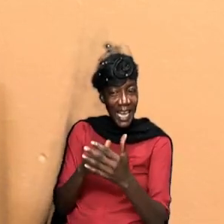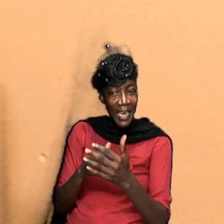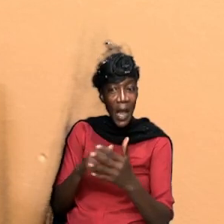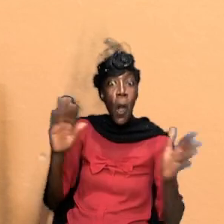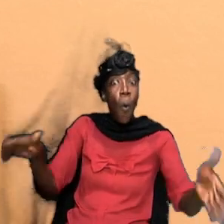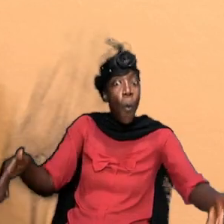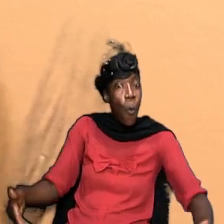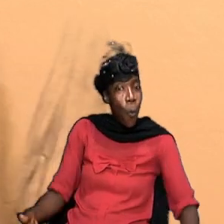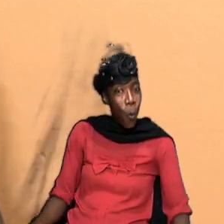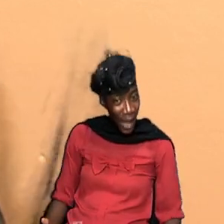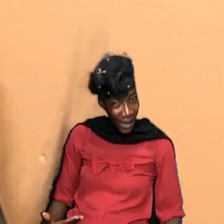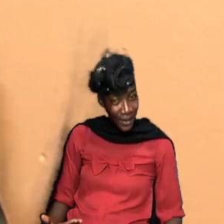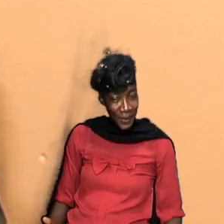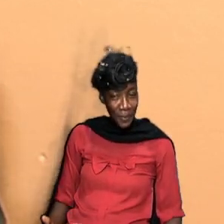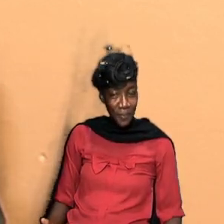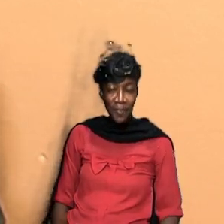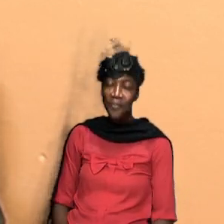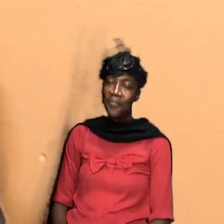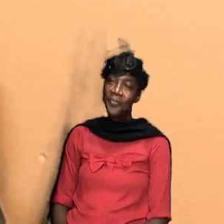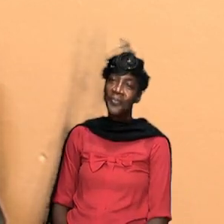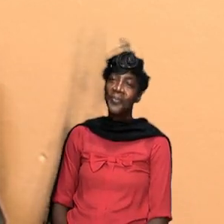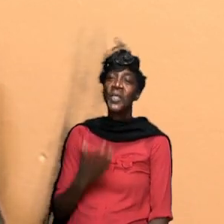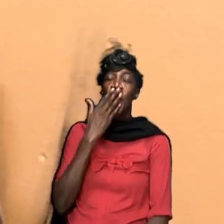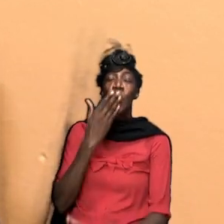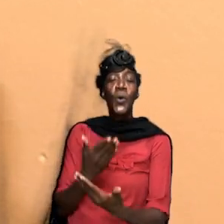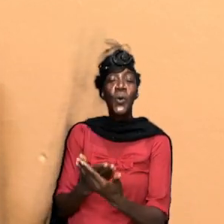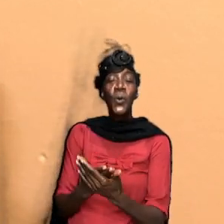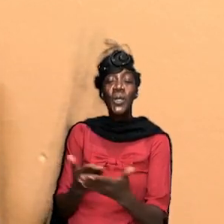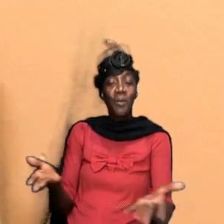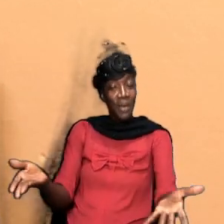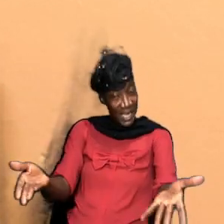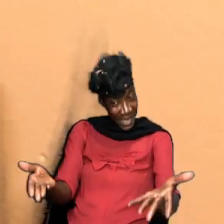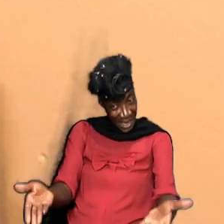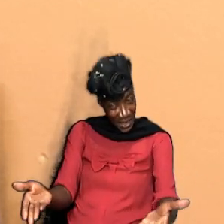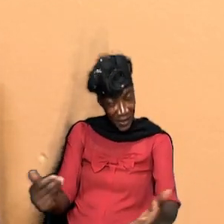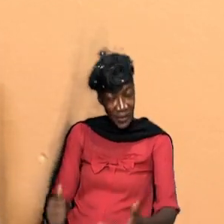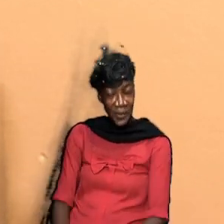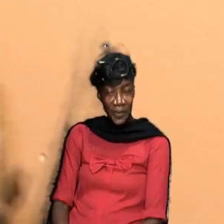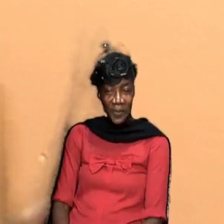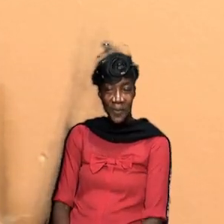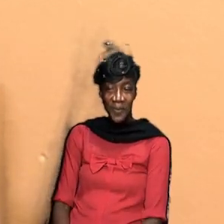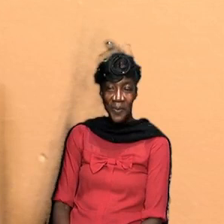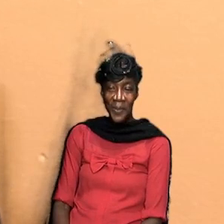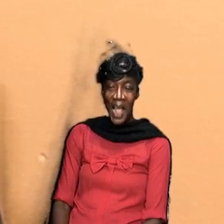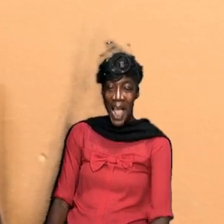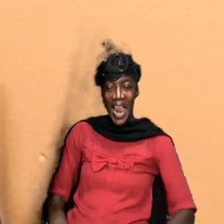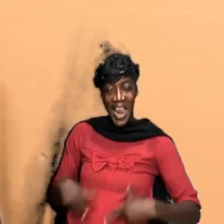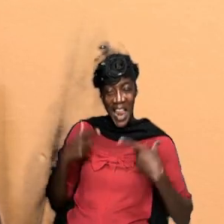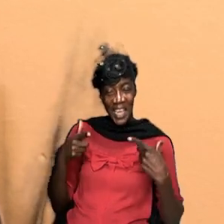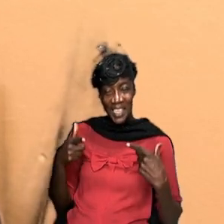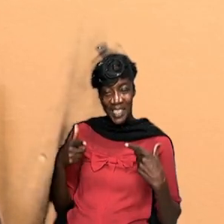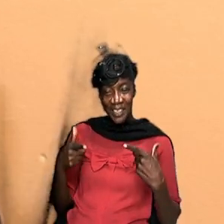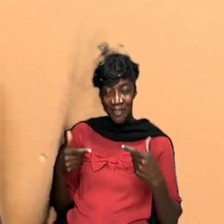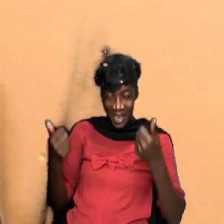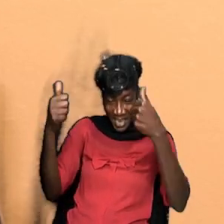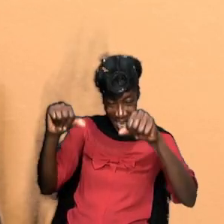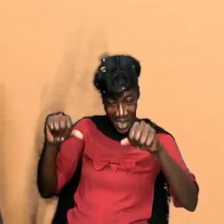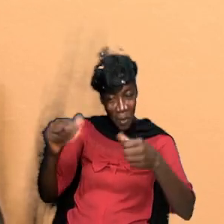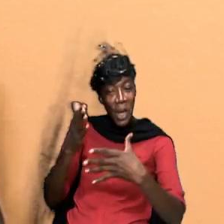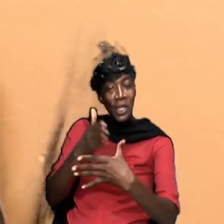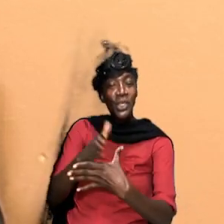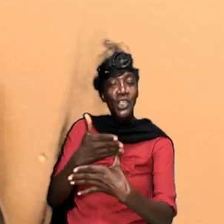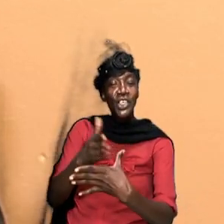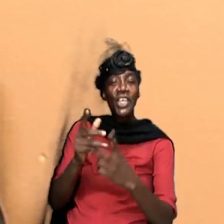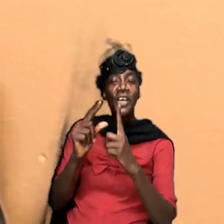welcome. And, you know, it's good to be here, you know, alive and, you know, being able to share